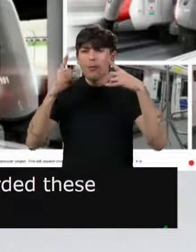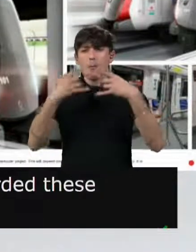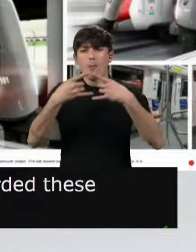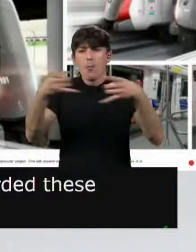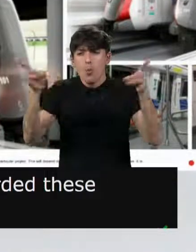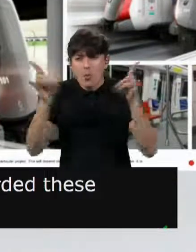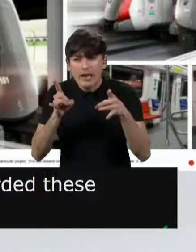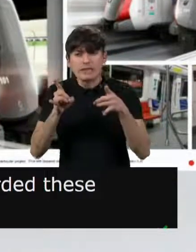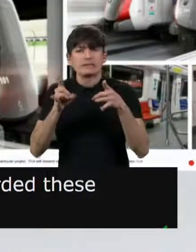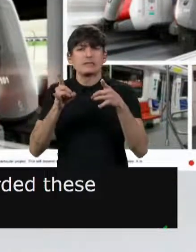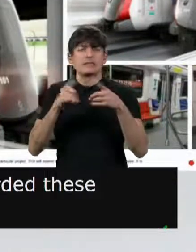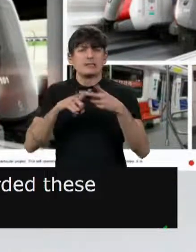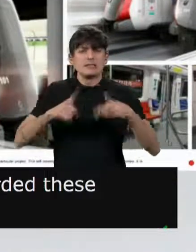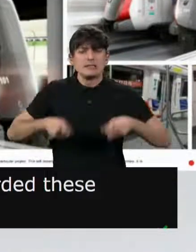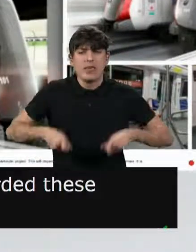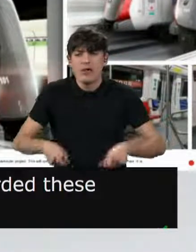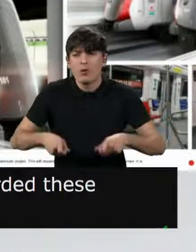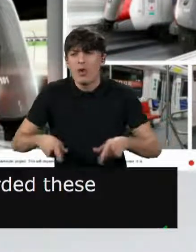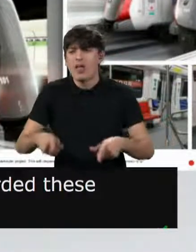indications,